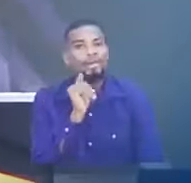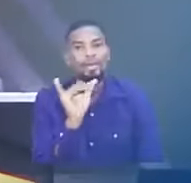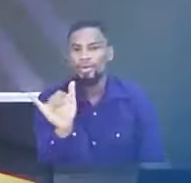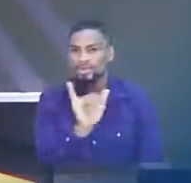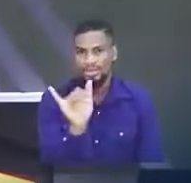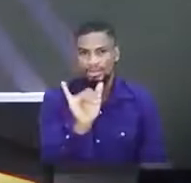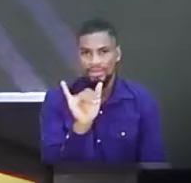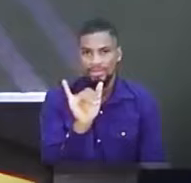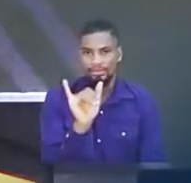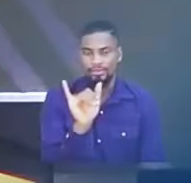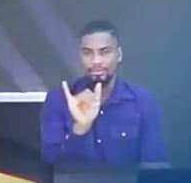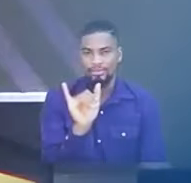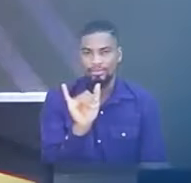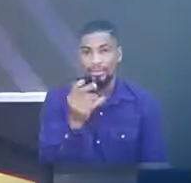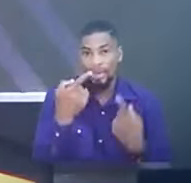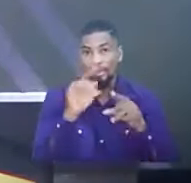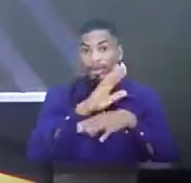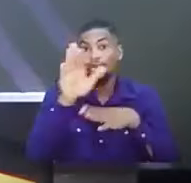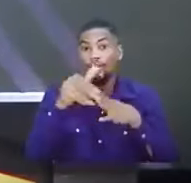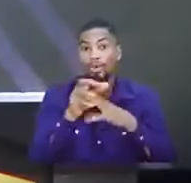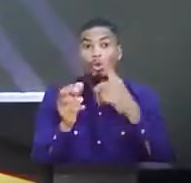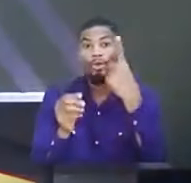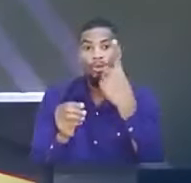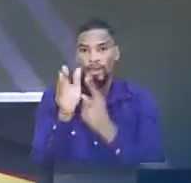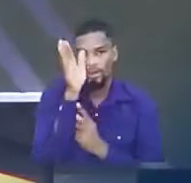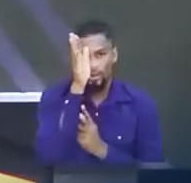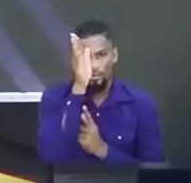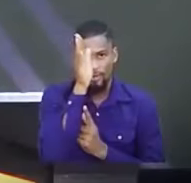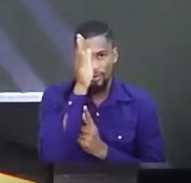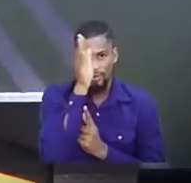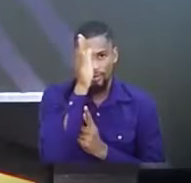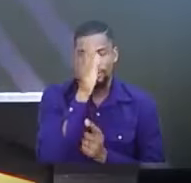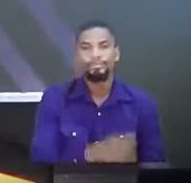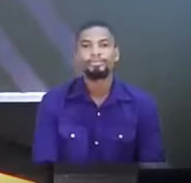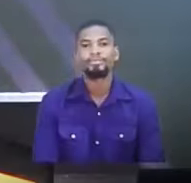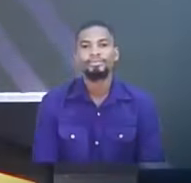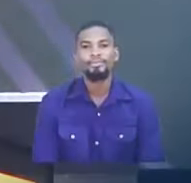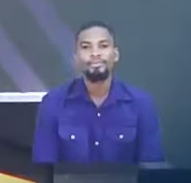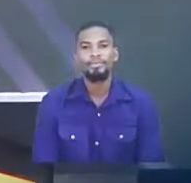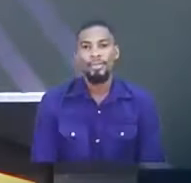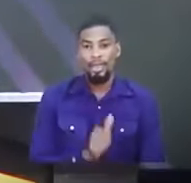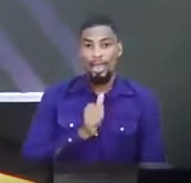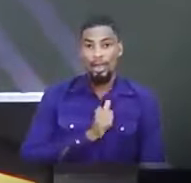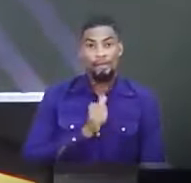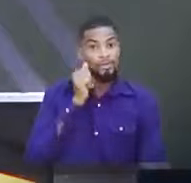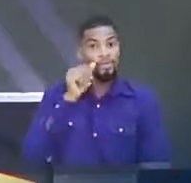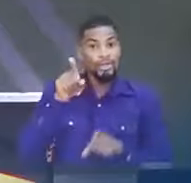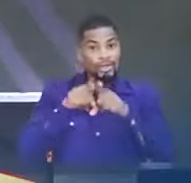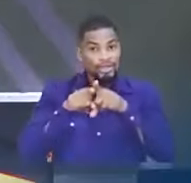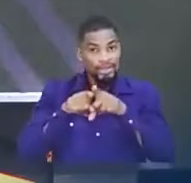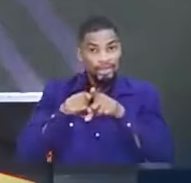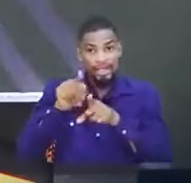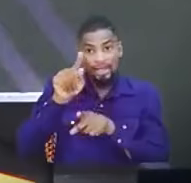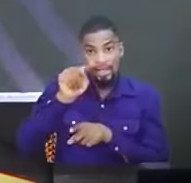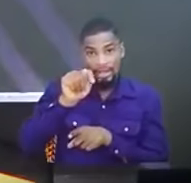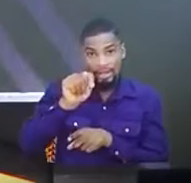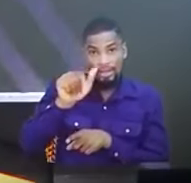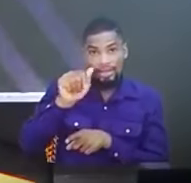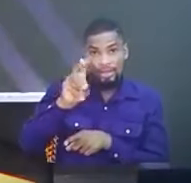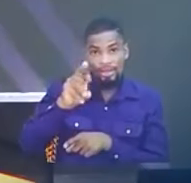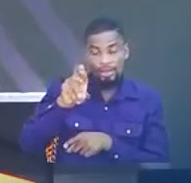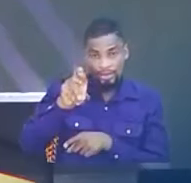the same father, David. So Absalom's sister is Tamar. And Amnon was